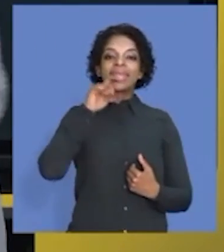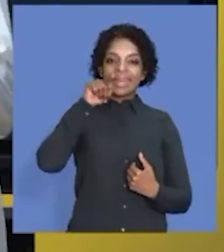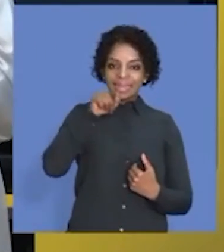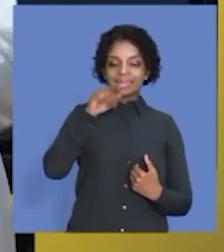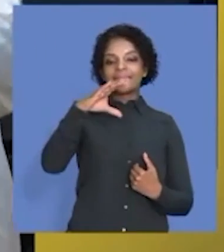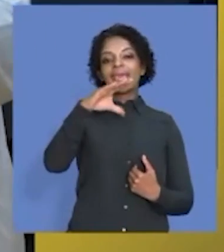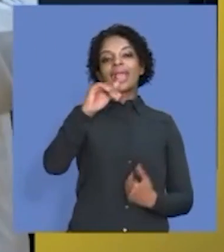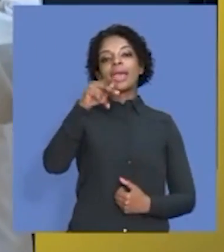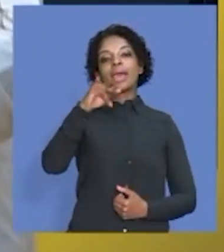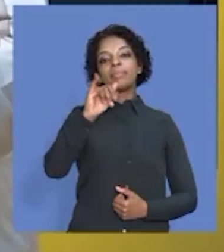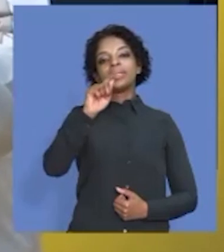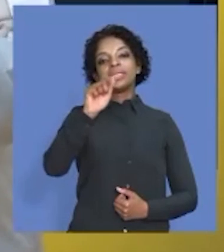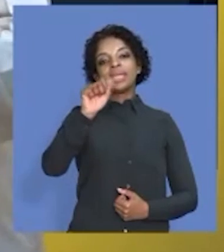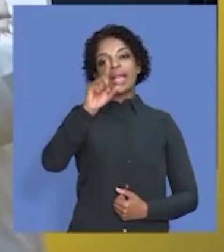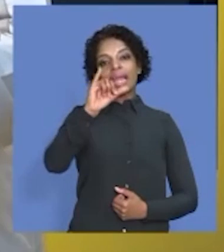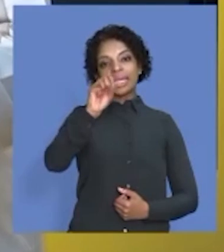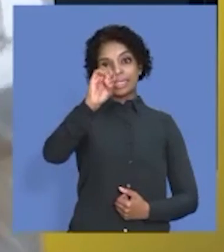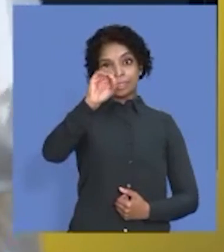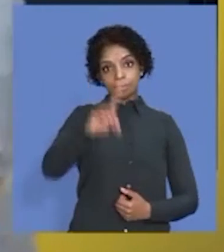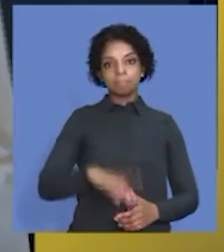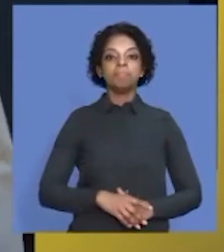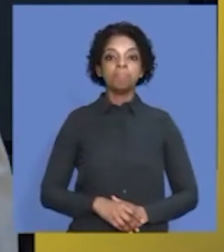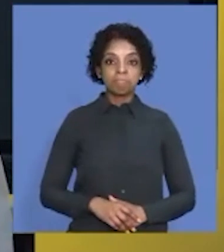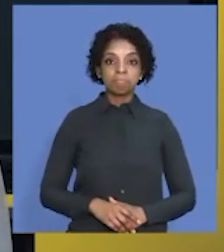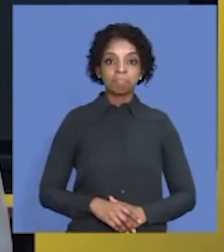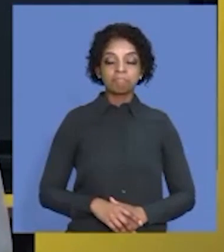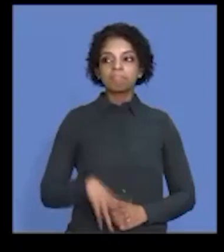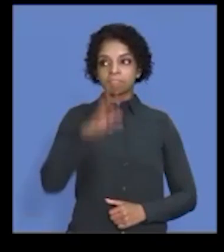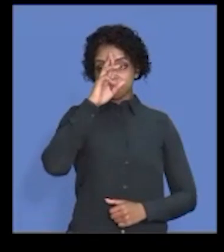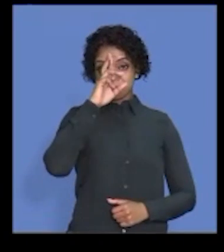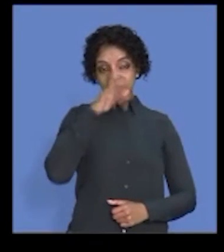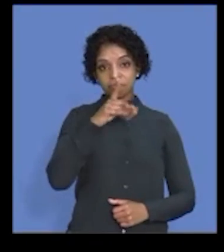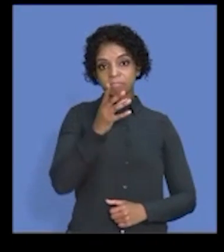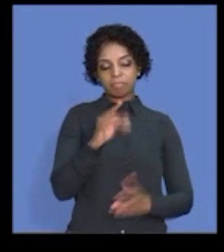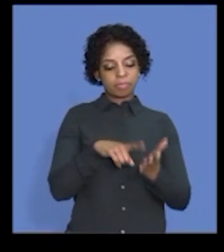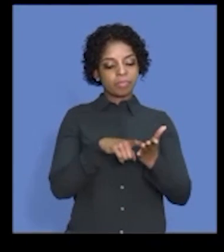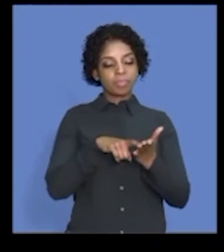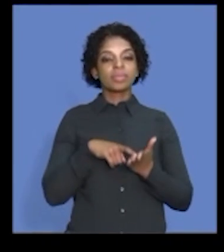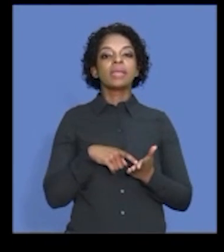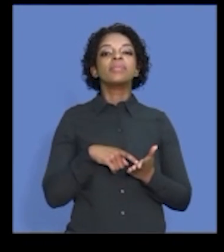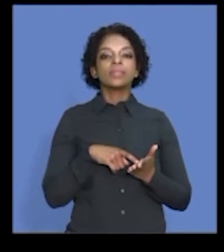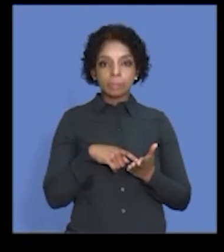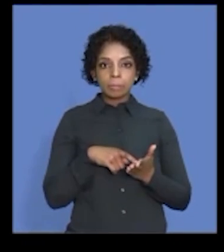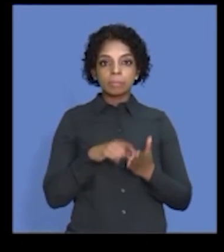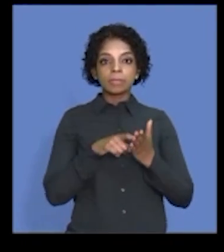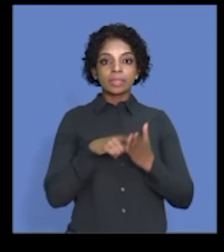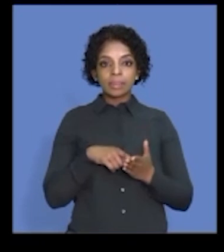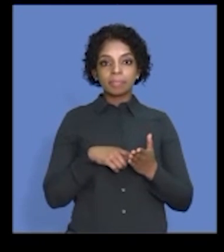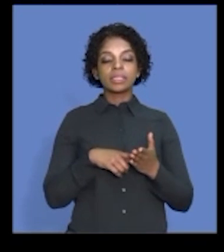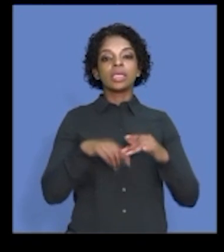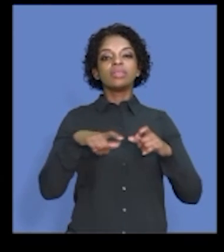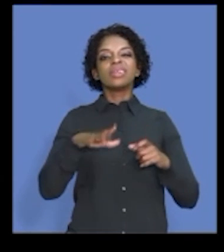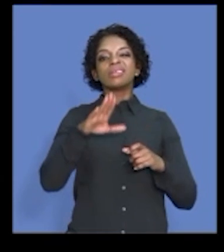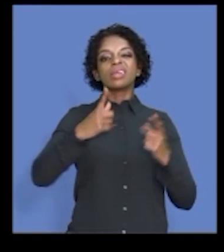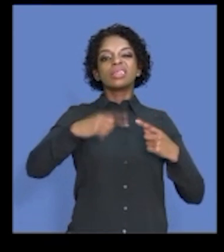let's recap, because a reminder is beneficial. Debit, you've got your debit your interest expense, credit your